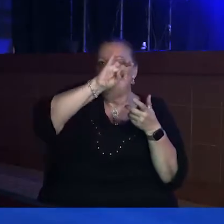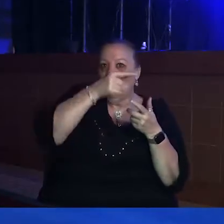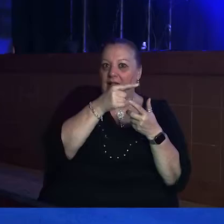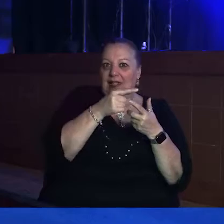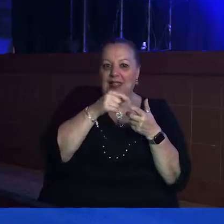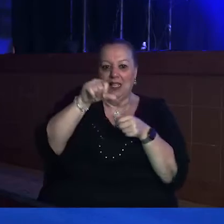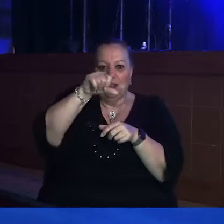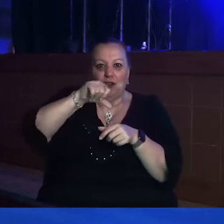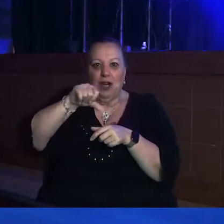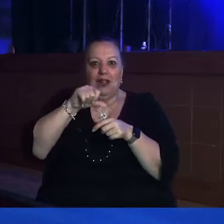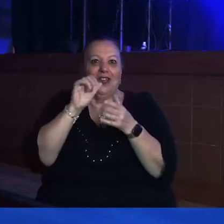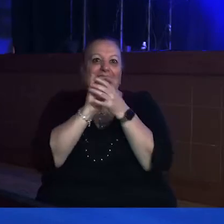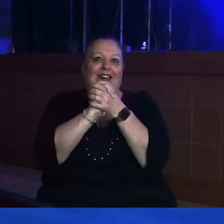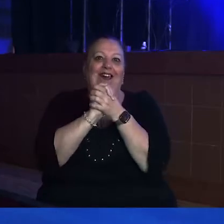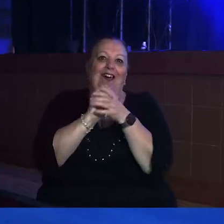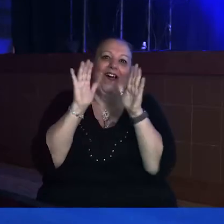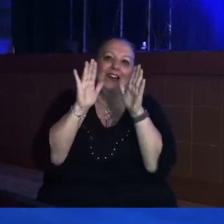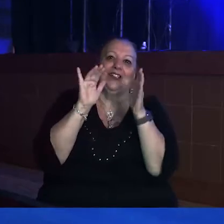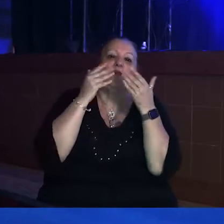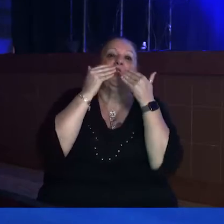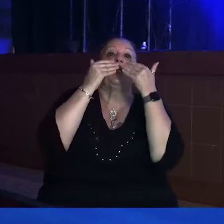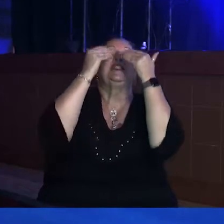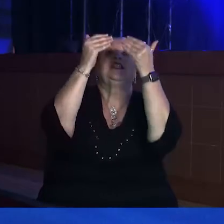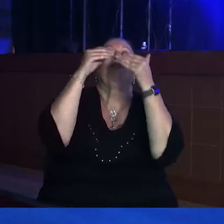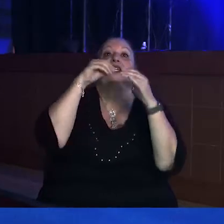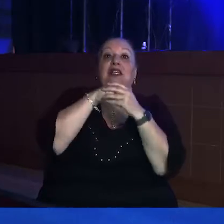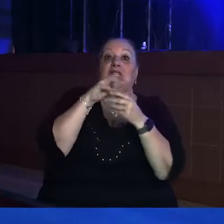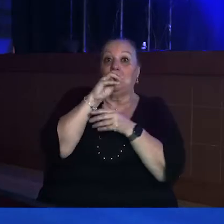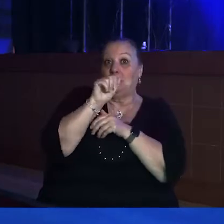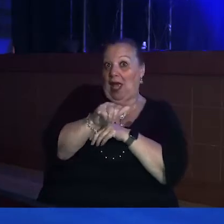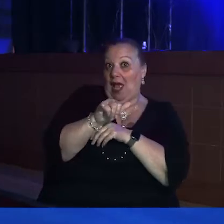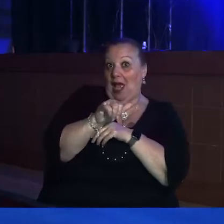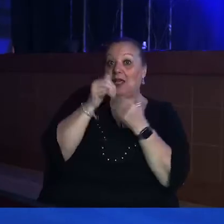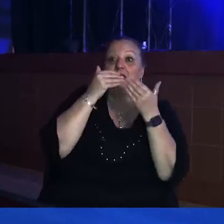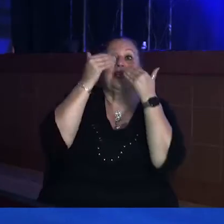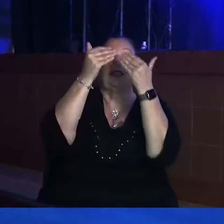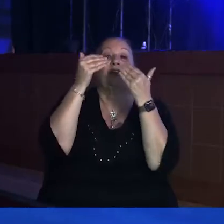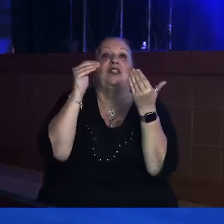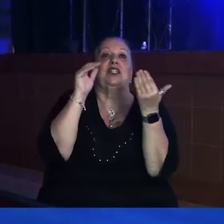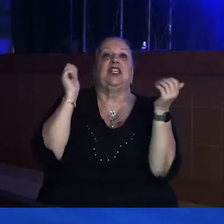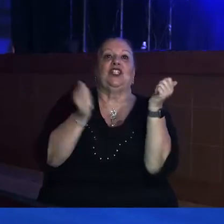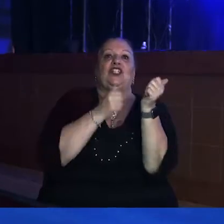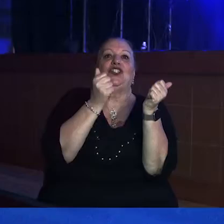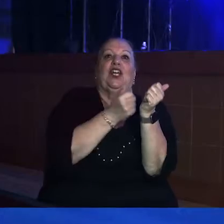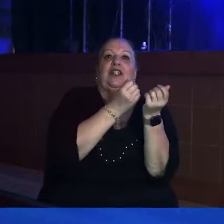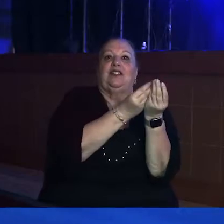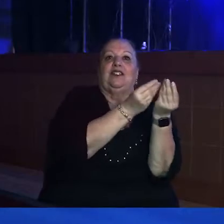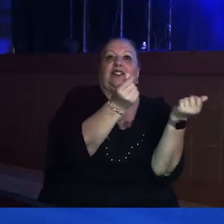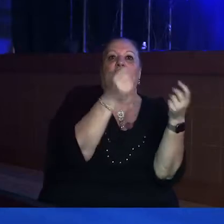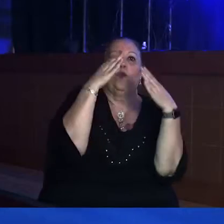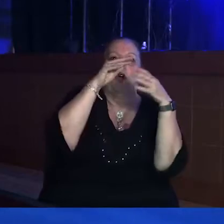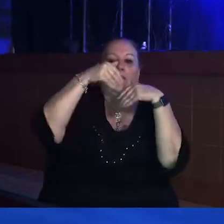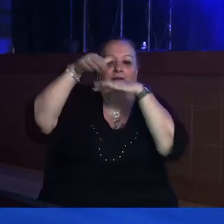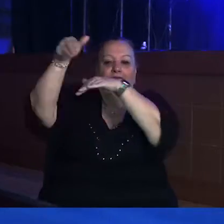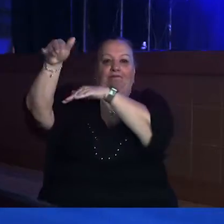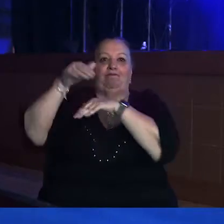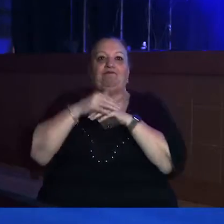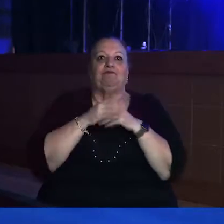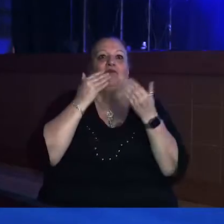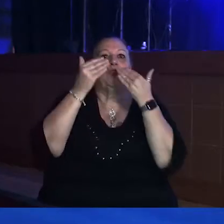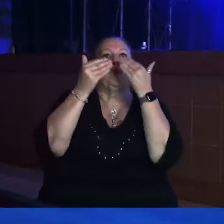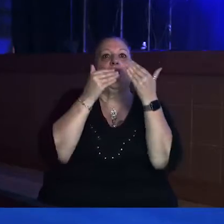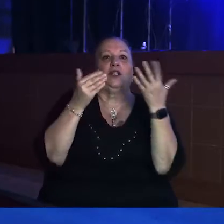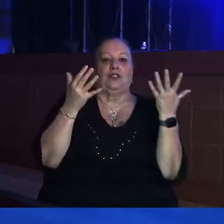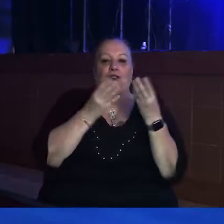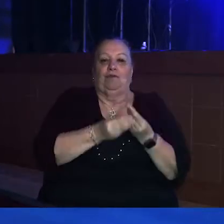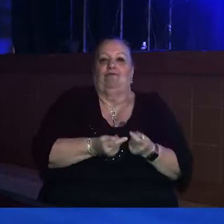was so awesome. Thanksgiving in May. Thanksgiving, it chases worry away. Gratitude chases